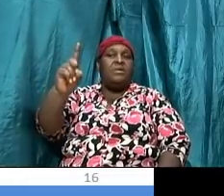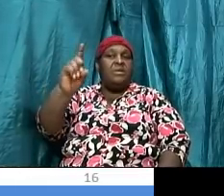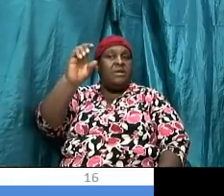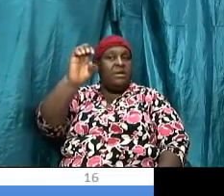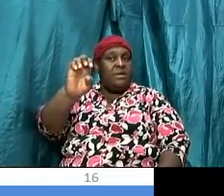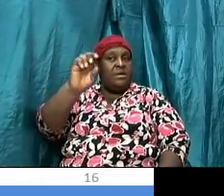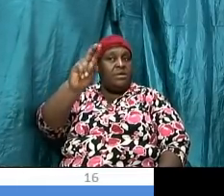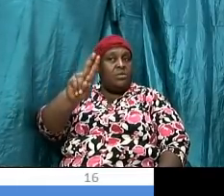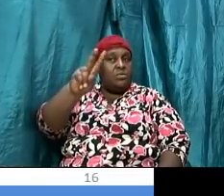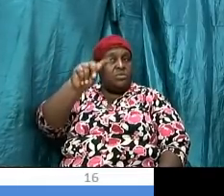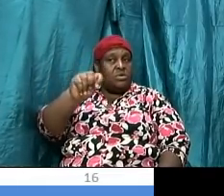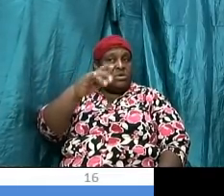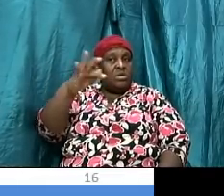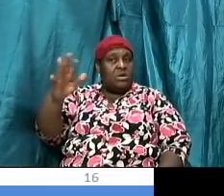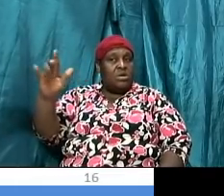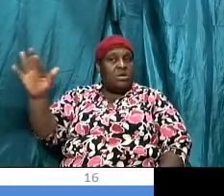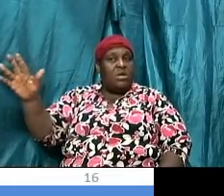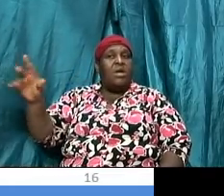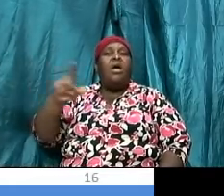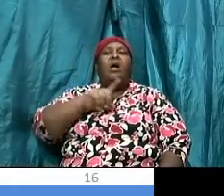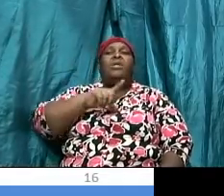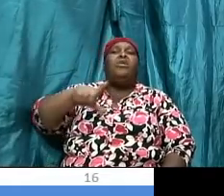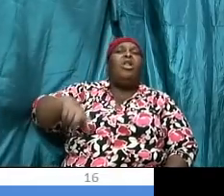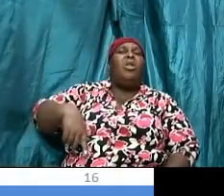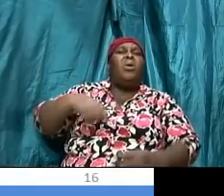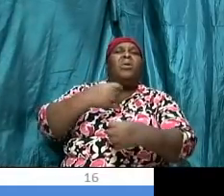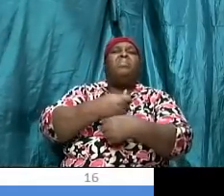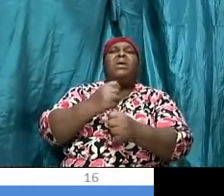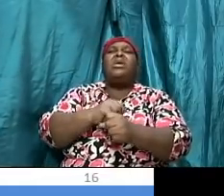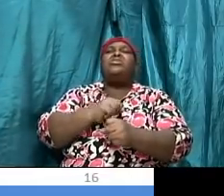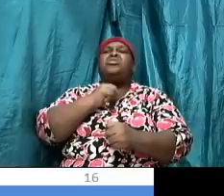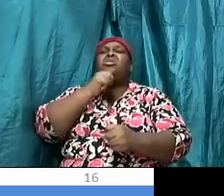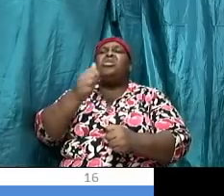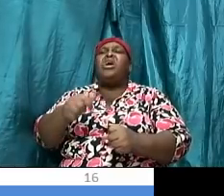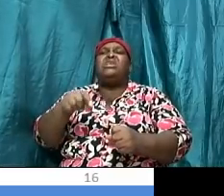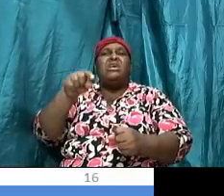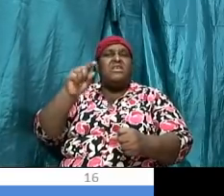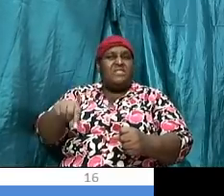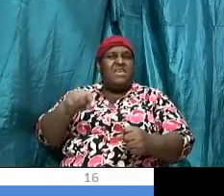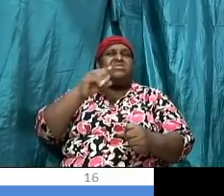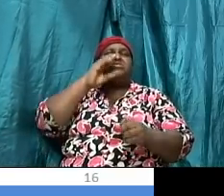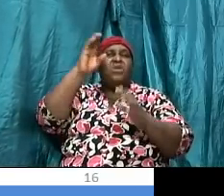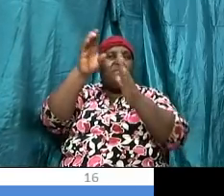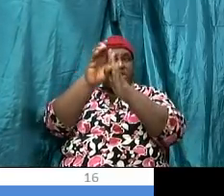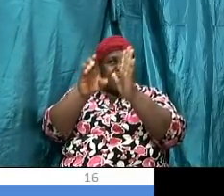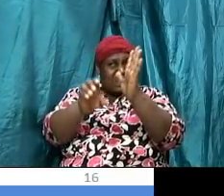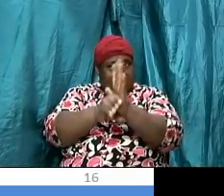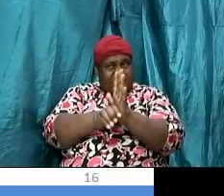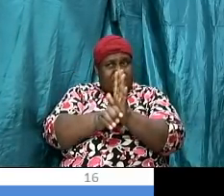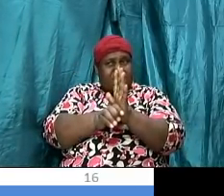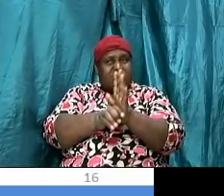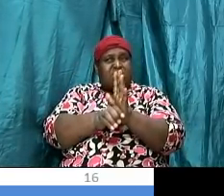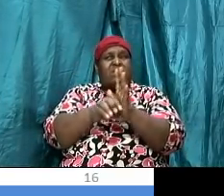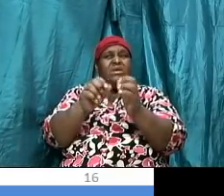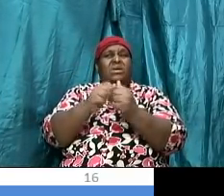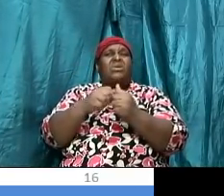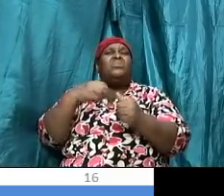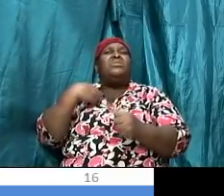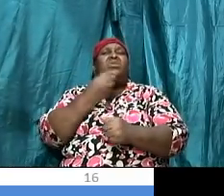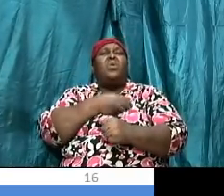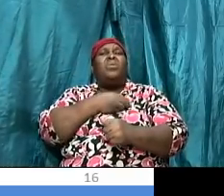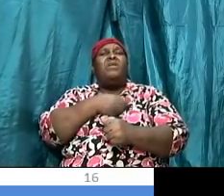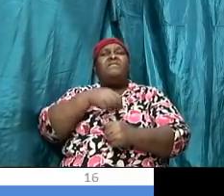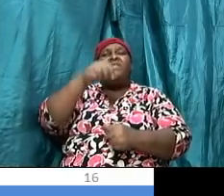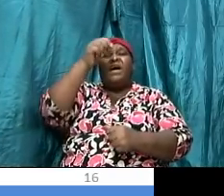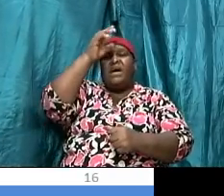chapter 5 and verse 3, the Lord made not this covenant. And here the scripture, here this scripture is talking about,